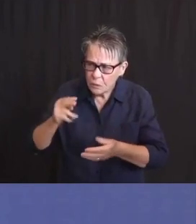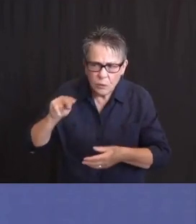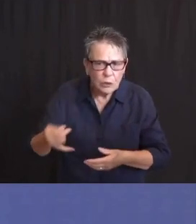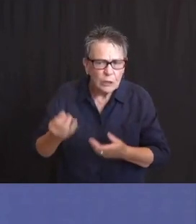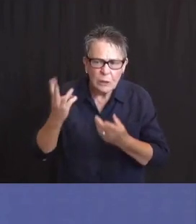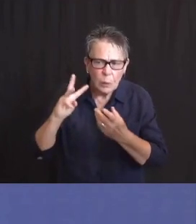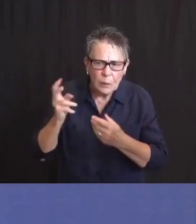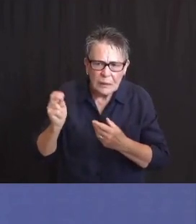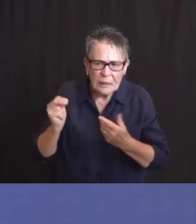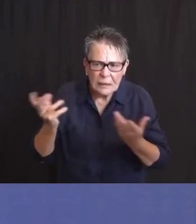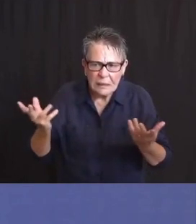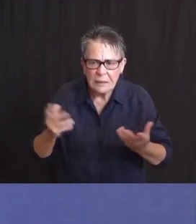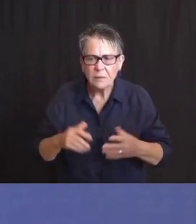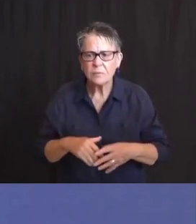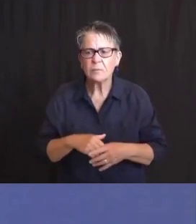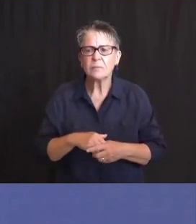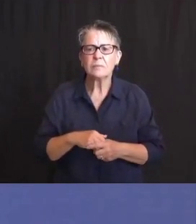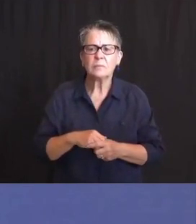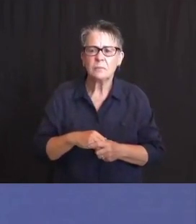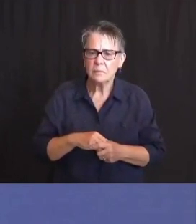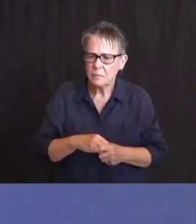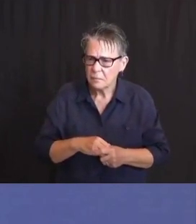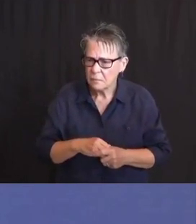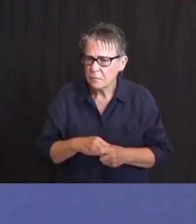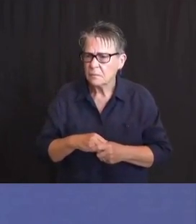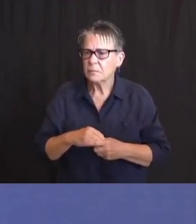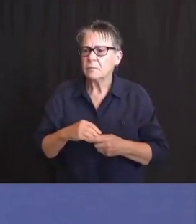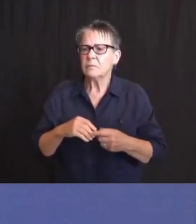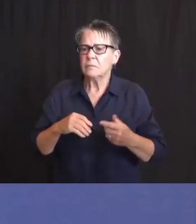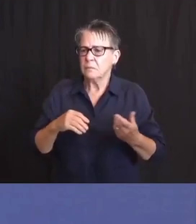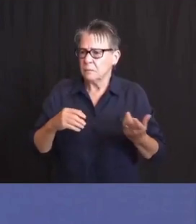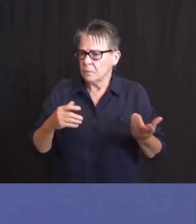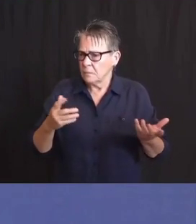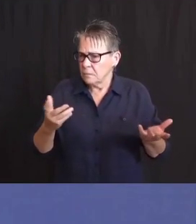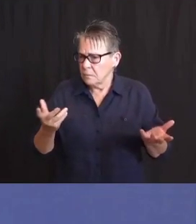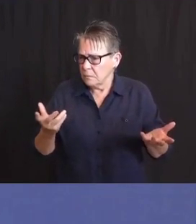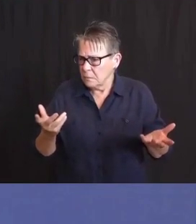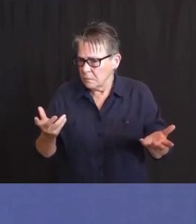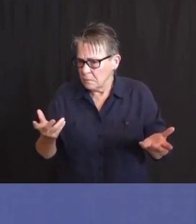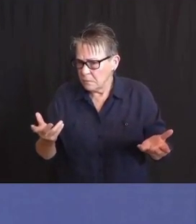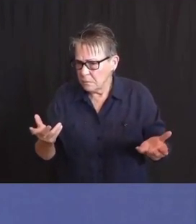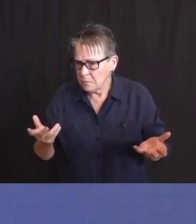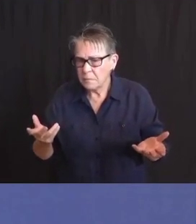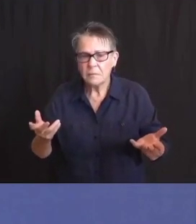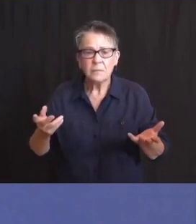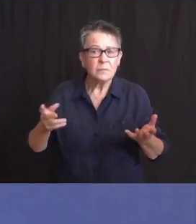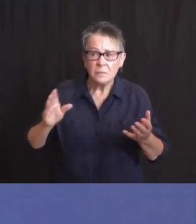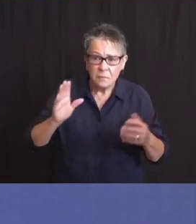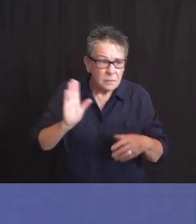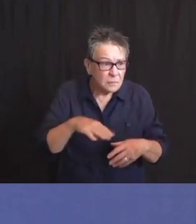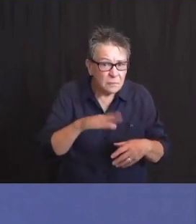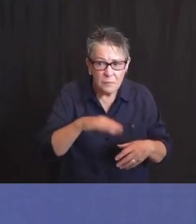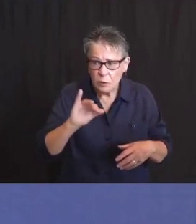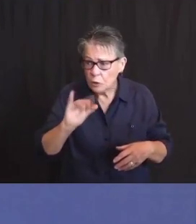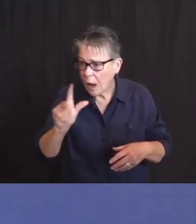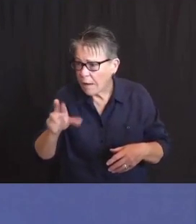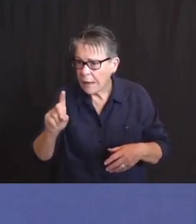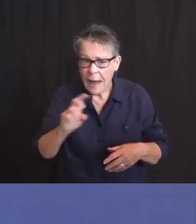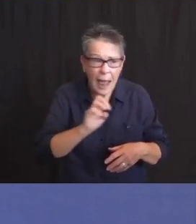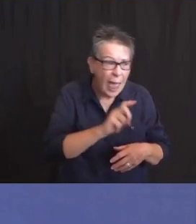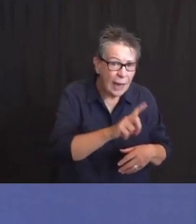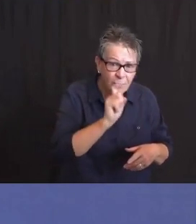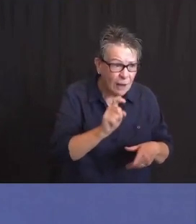behalf of Judy, Ed, Jared, the rest of us. If you have to go to take the call, we're better off for it. We won't be offended. Thanks,